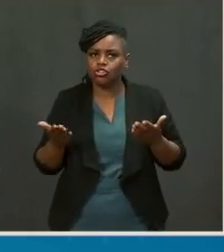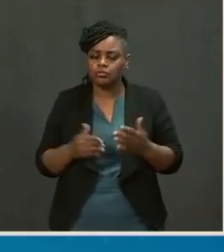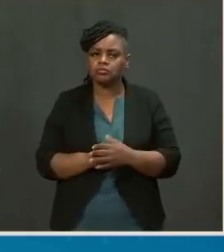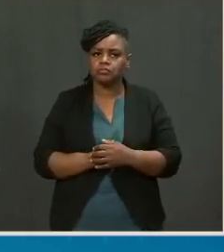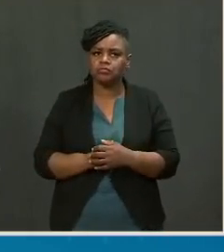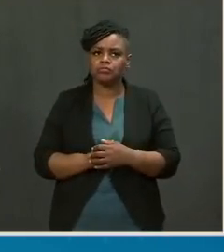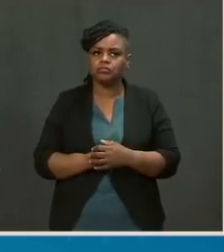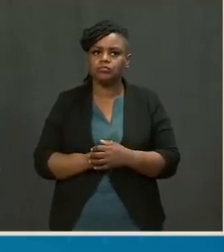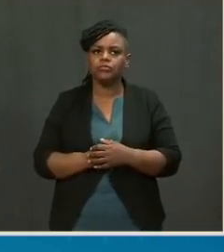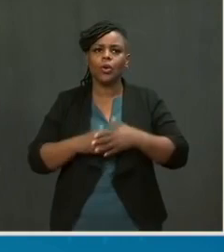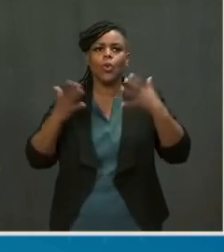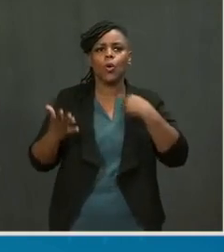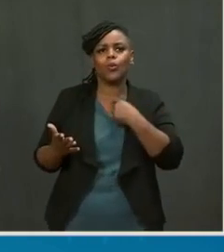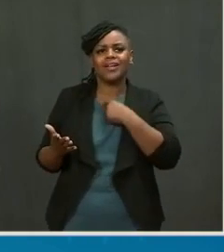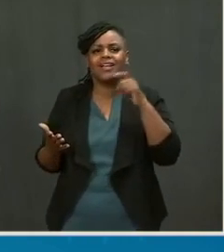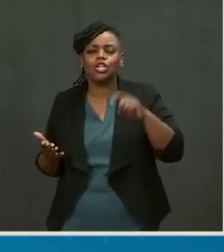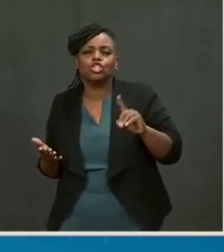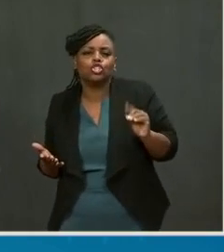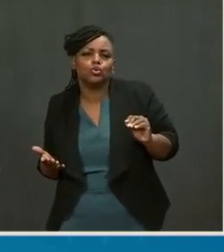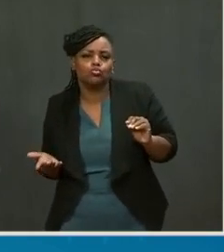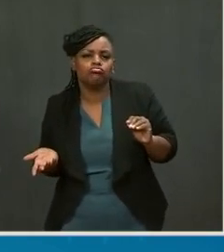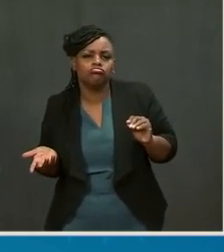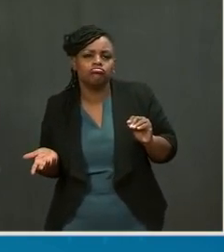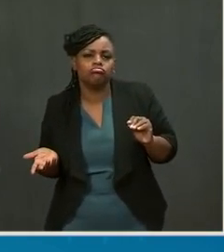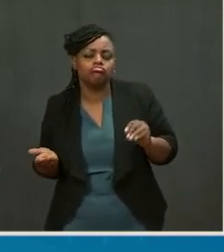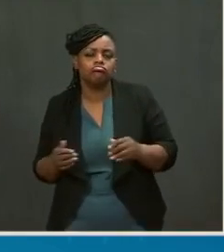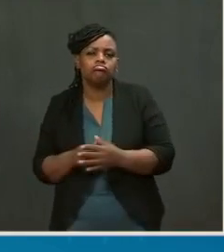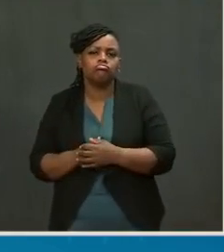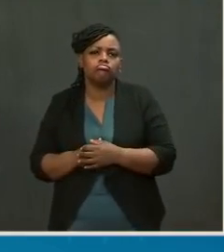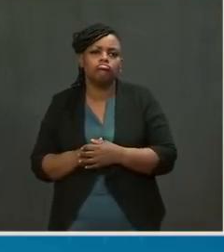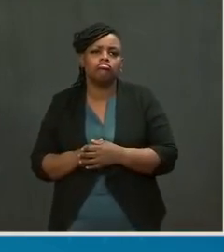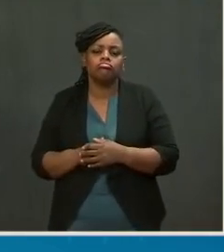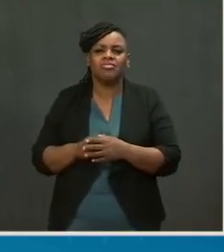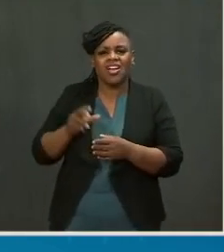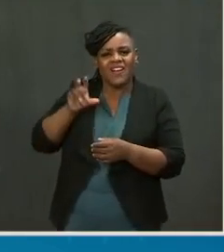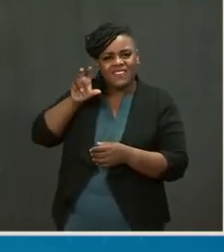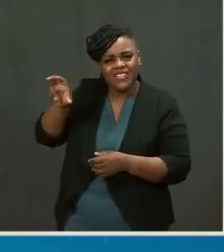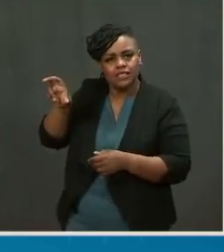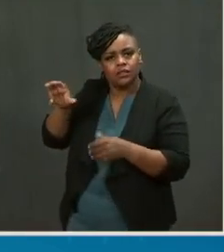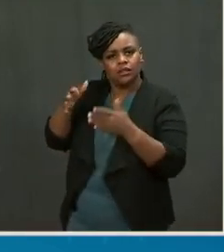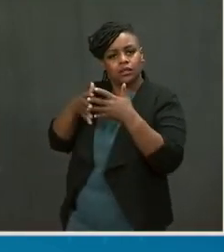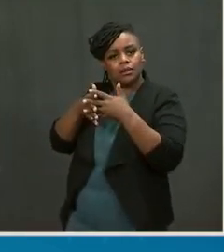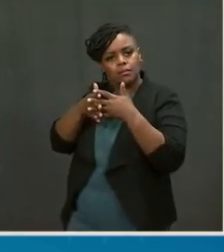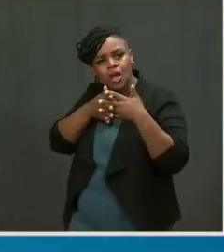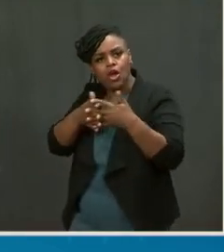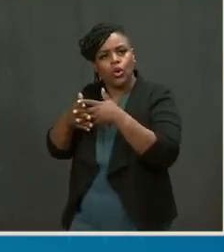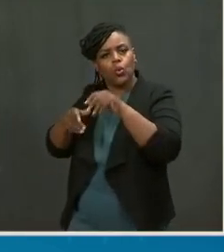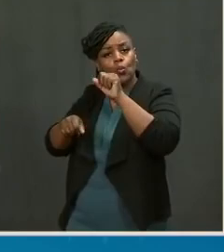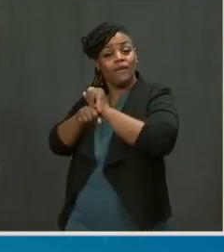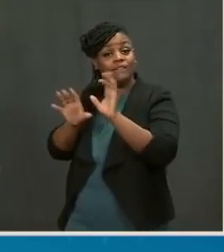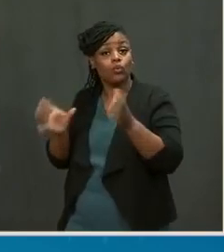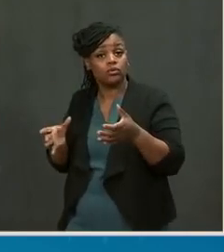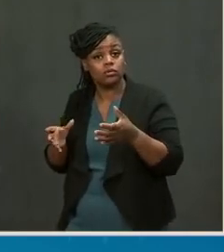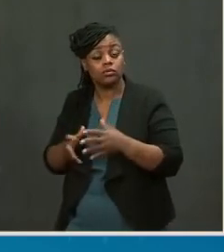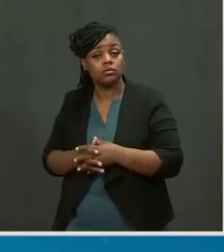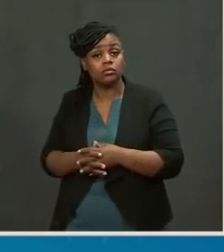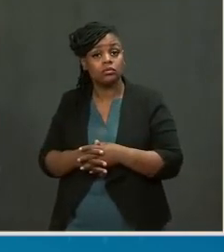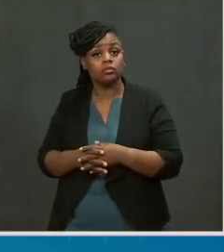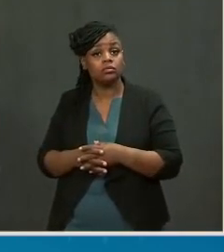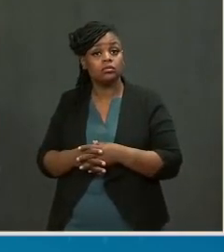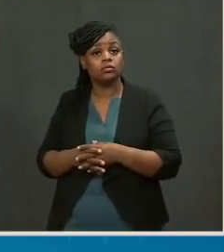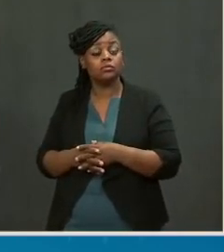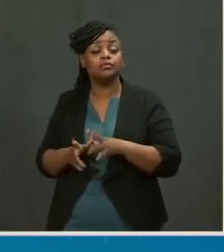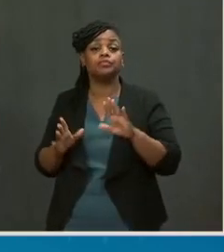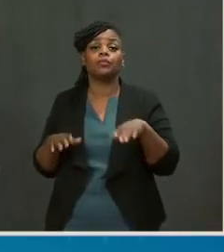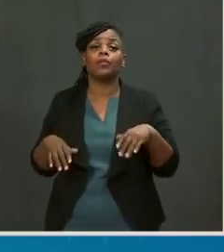do to invest in America's workforce. In the American Jobs Program, we have $100